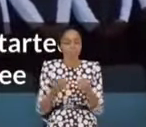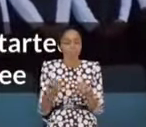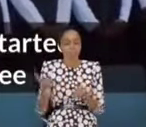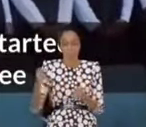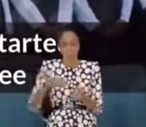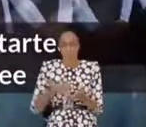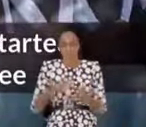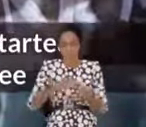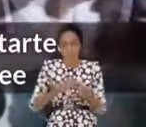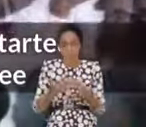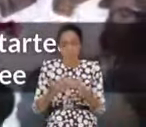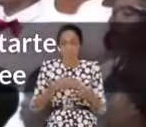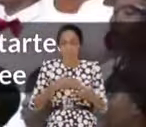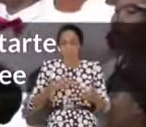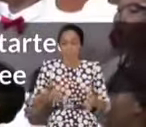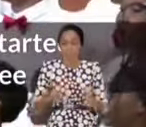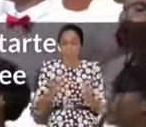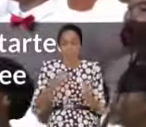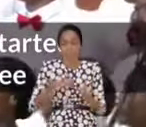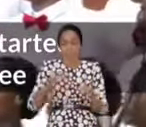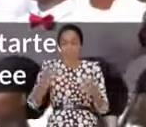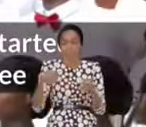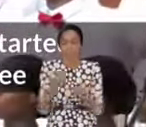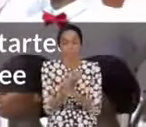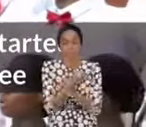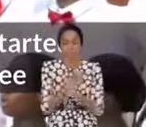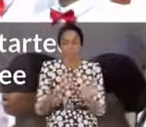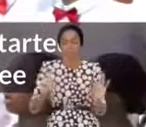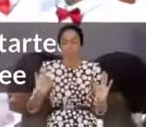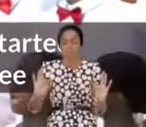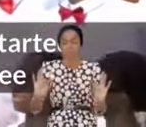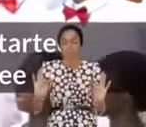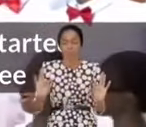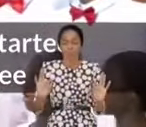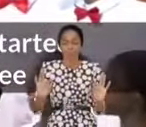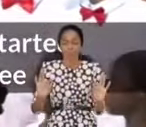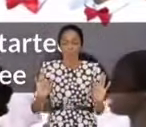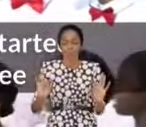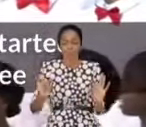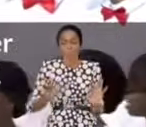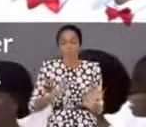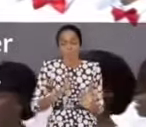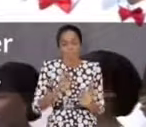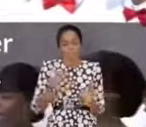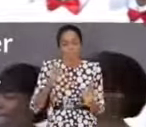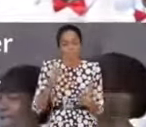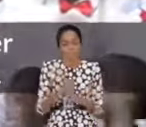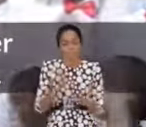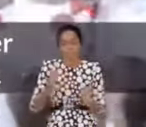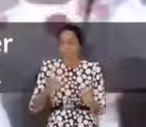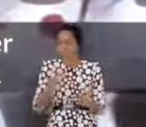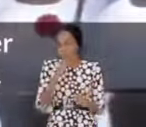Break the chains and let me go free. Let me go free. I just